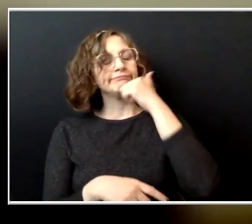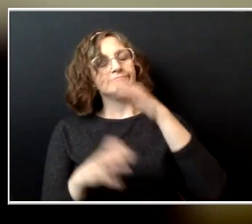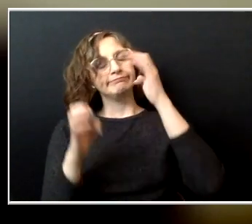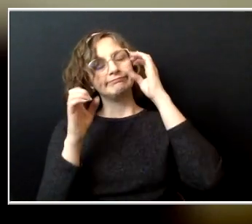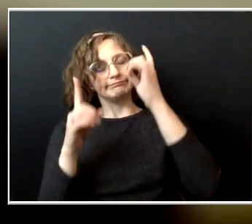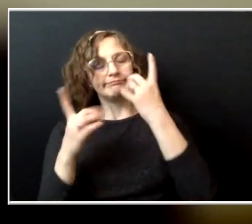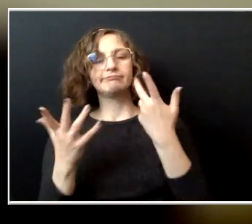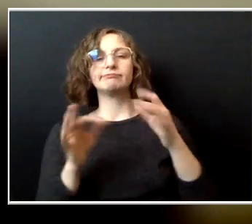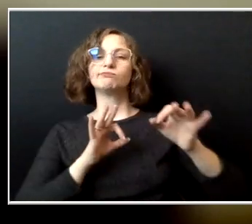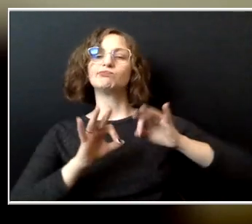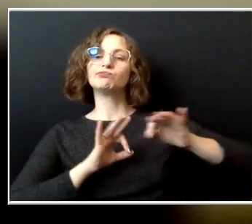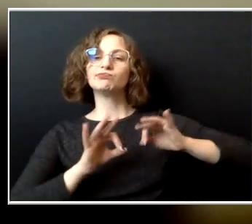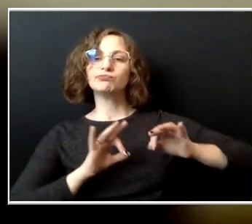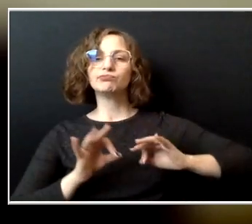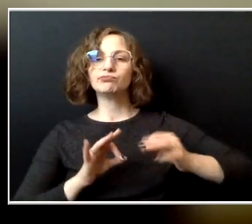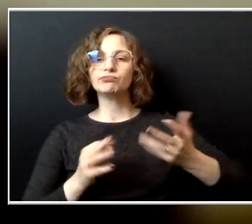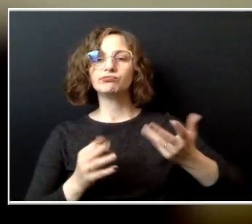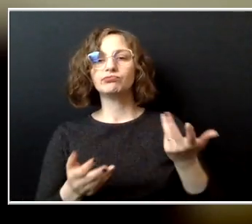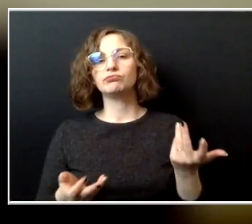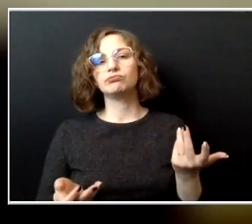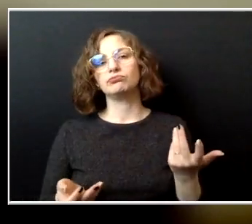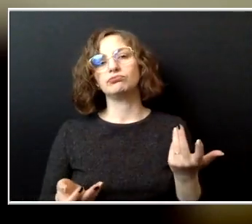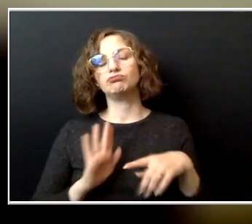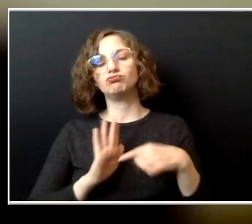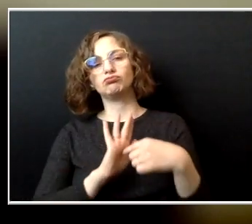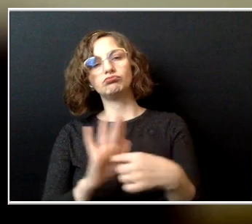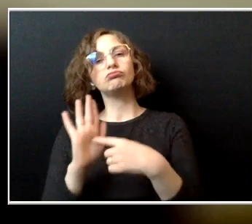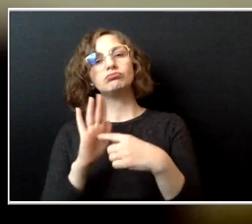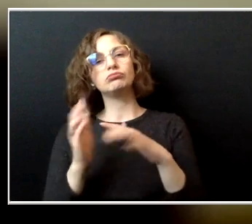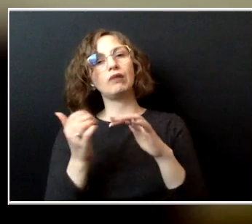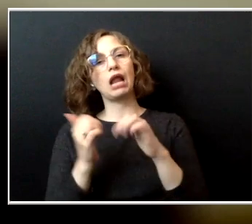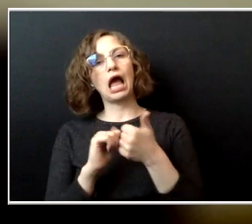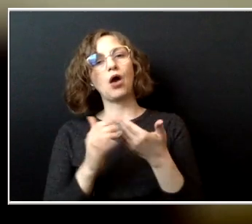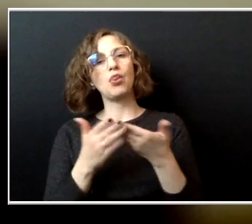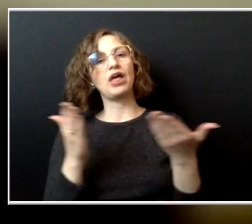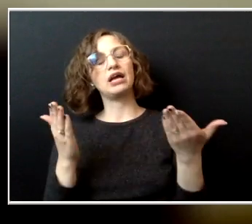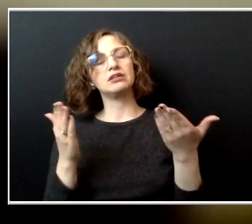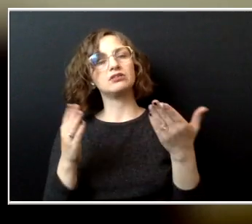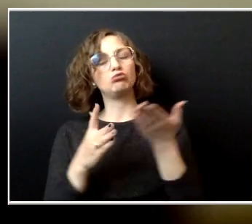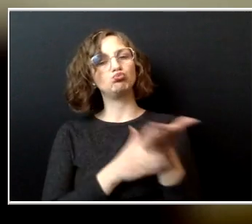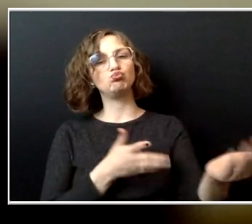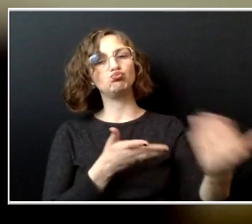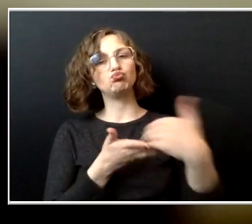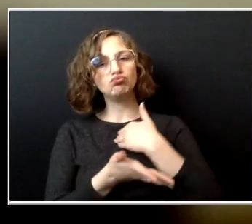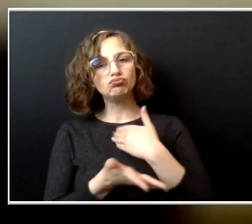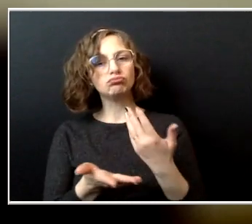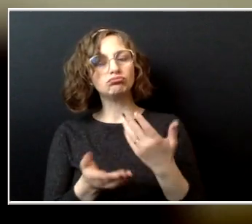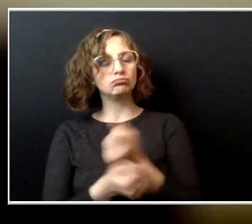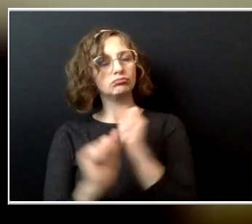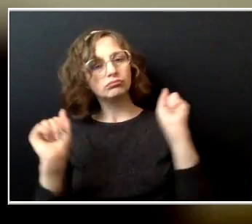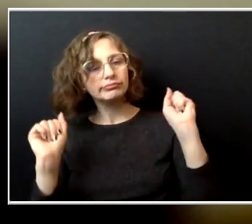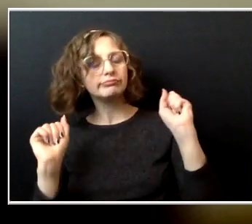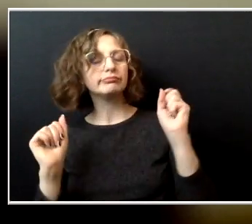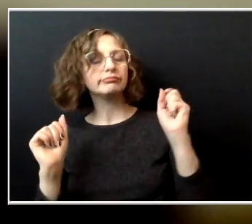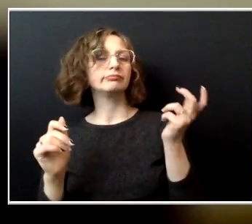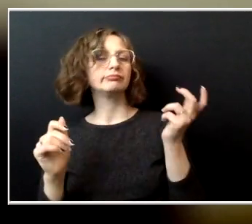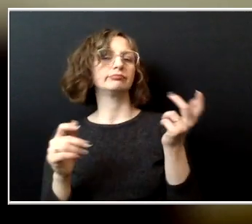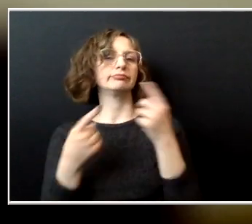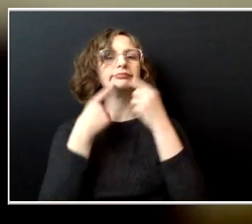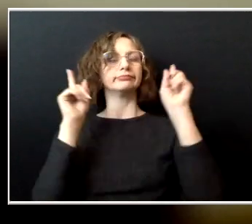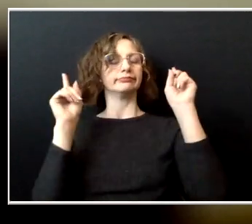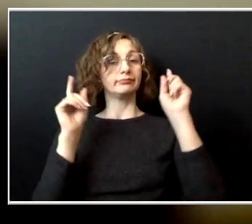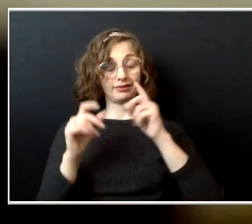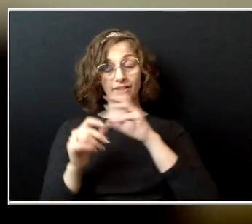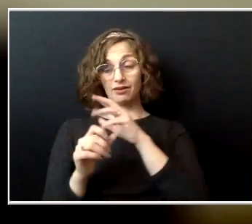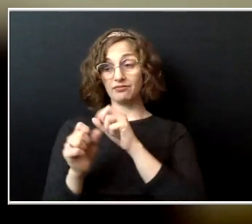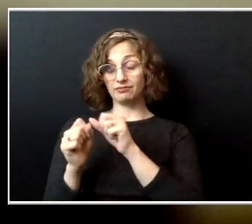explaining and showing how these things are transparent, the safety and the efficacy of not only vaccines, but other